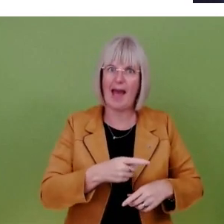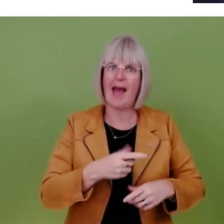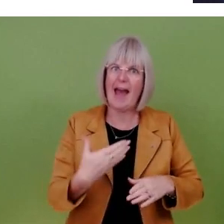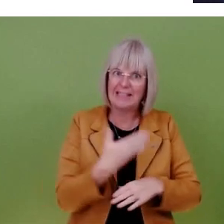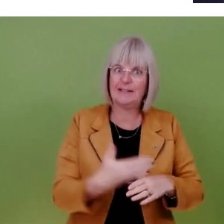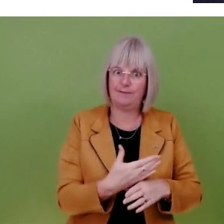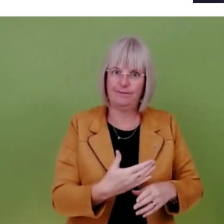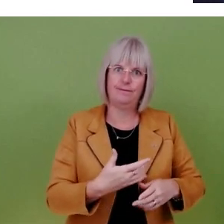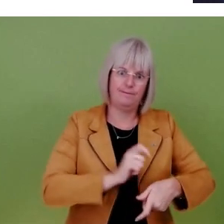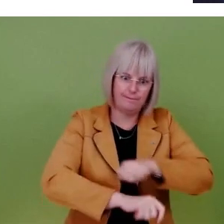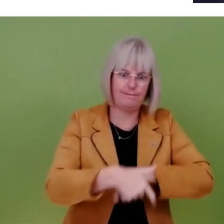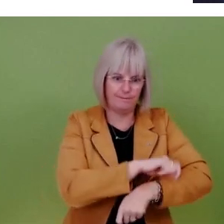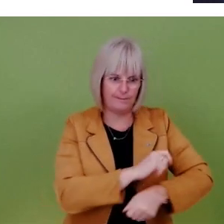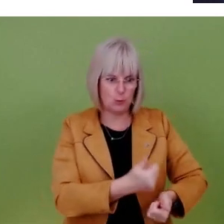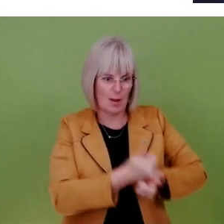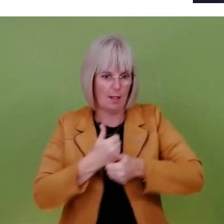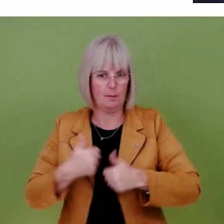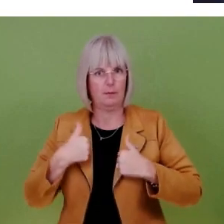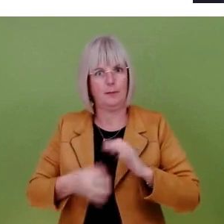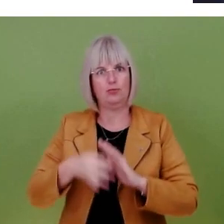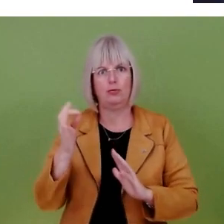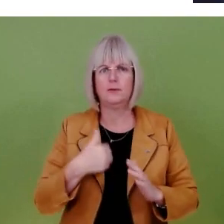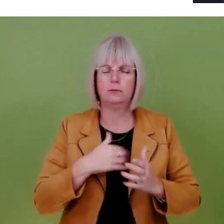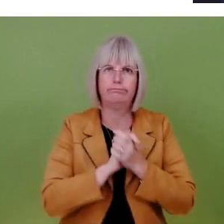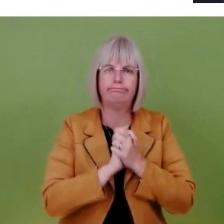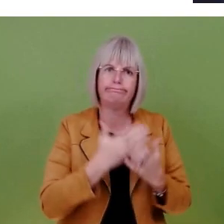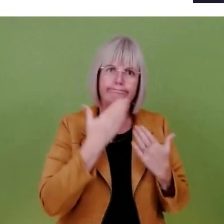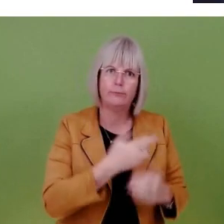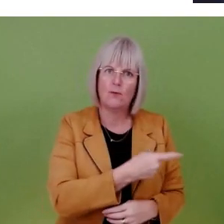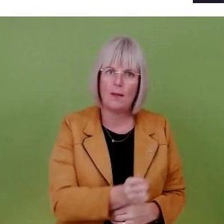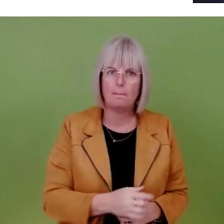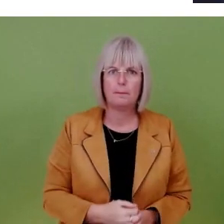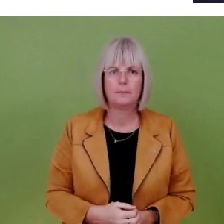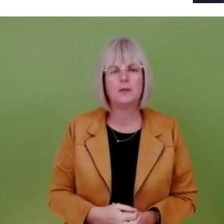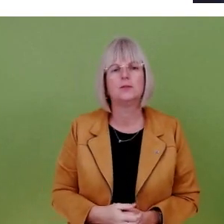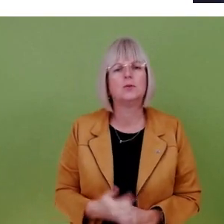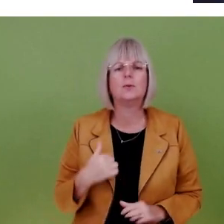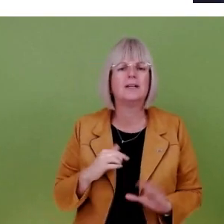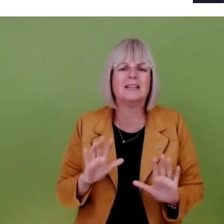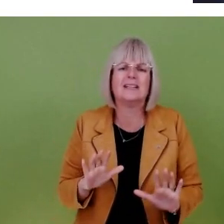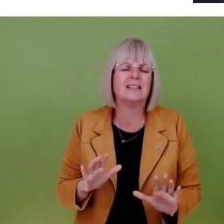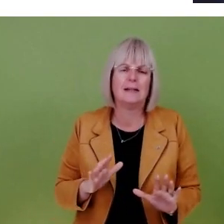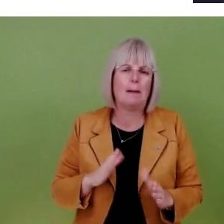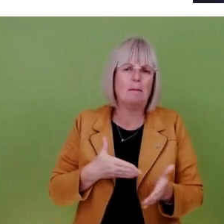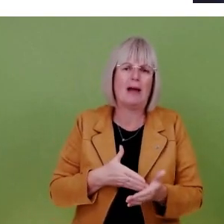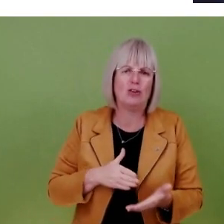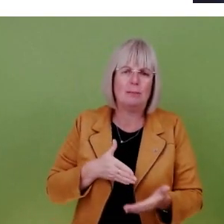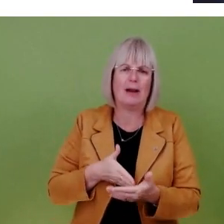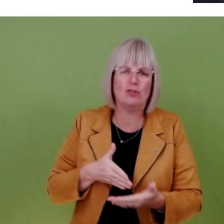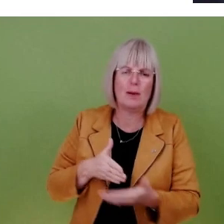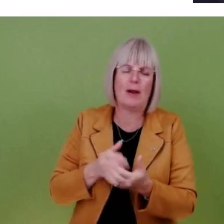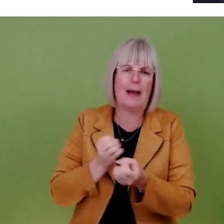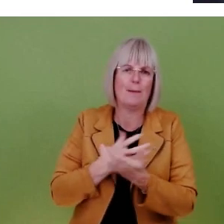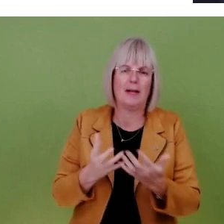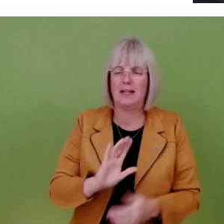them. So I don't need to say here how many barriers there are to this work. There are many, and that